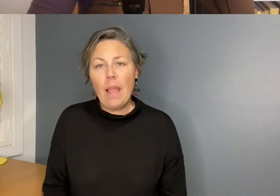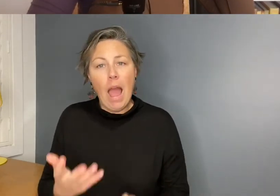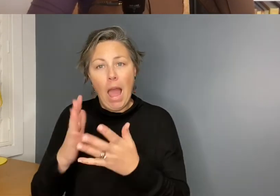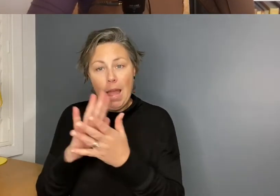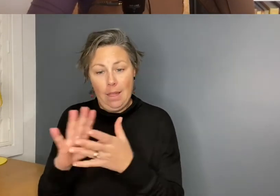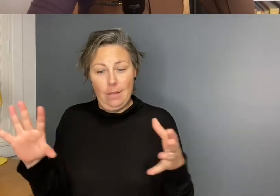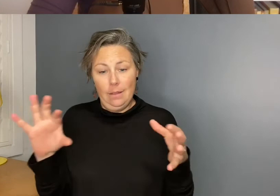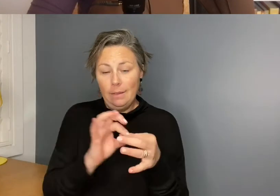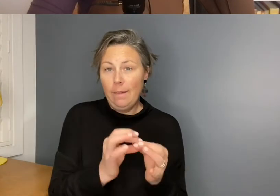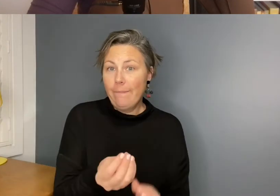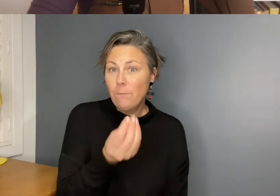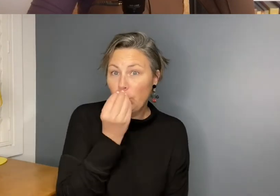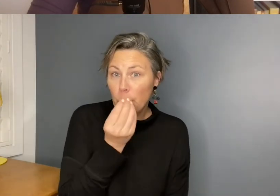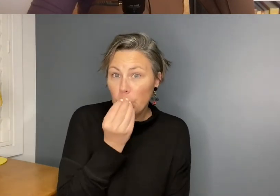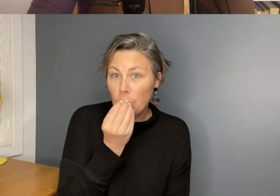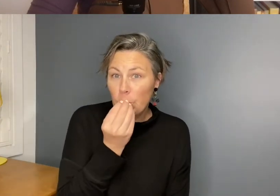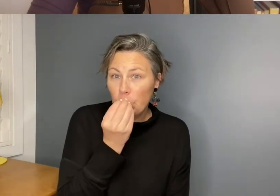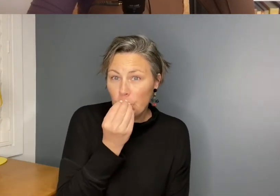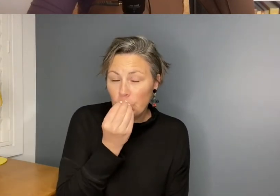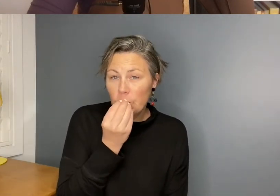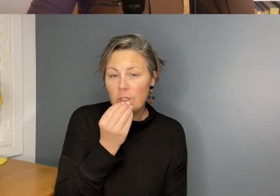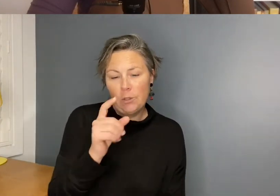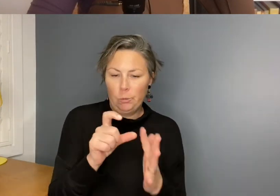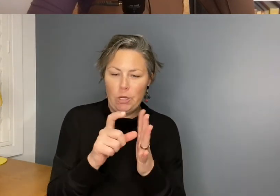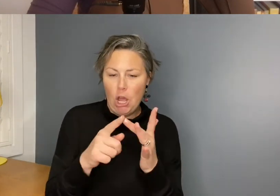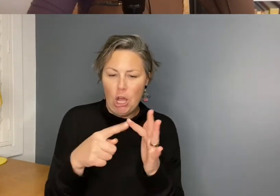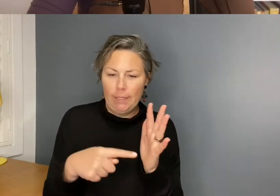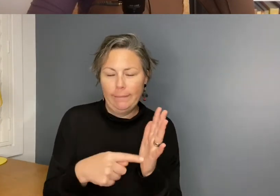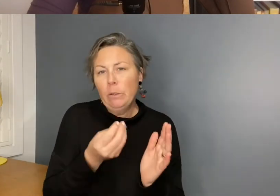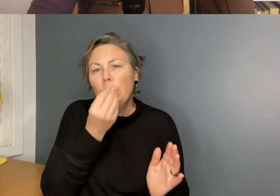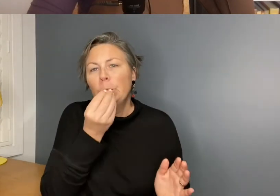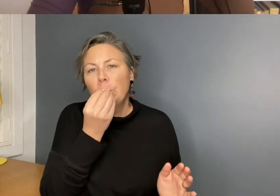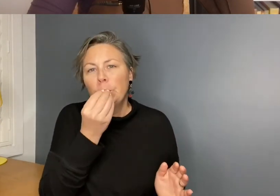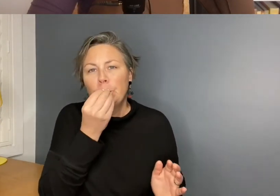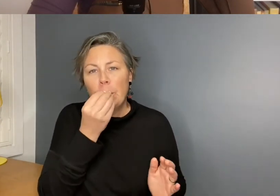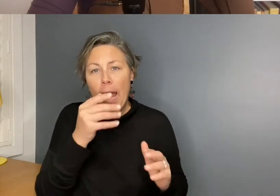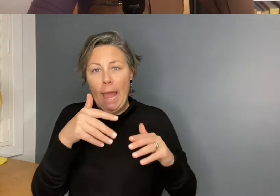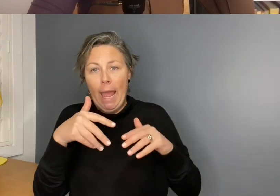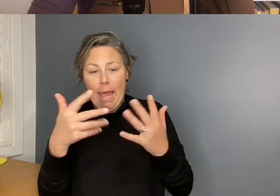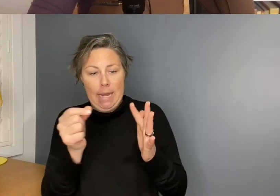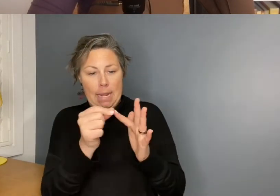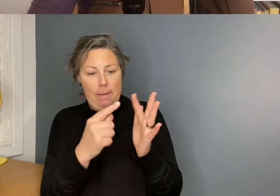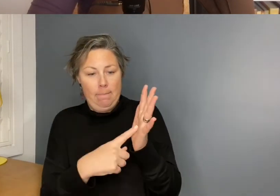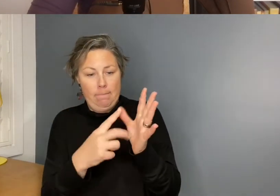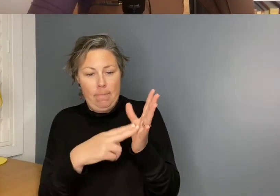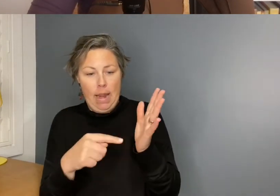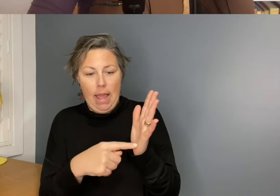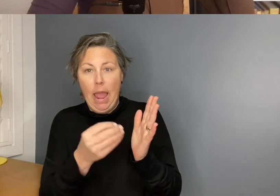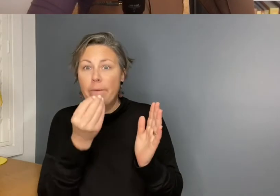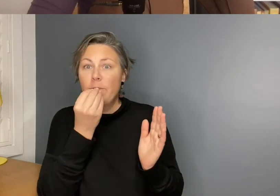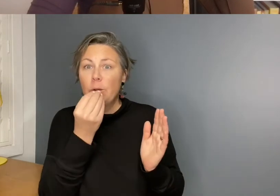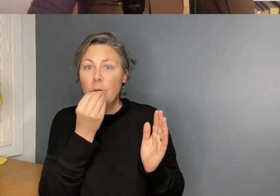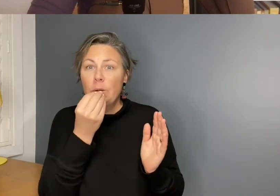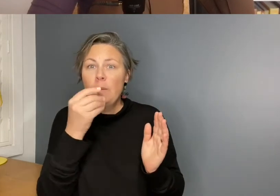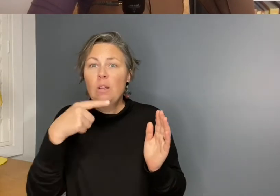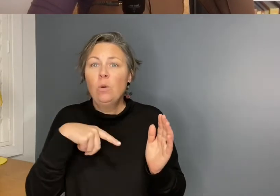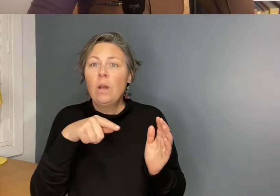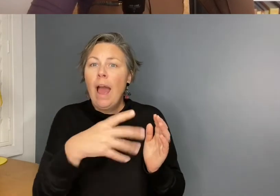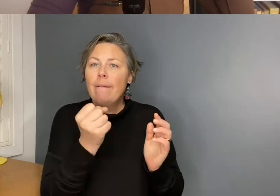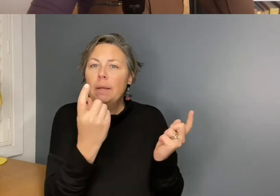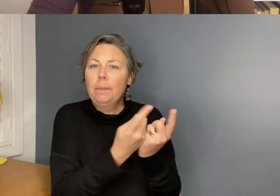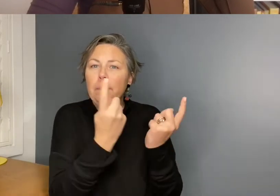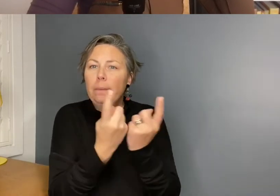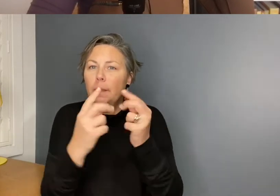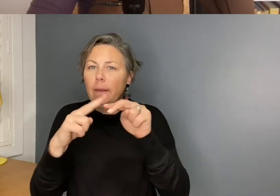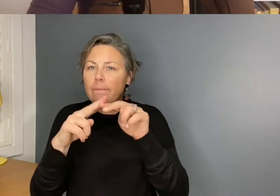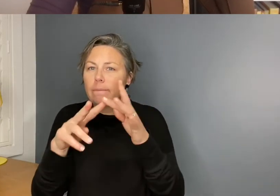that, and this, I just love thinking about this, all plant foods contain lots and lots of different kinds of fibers. Some of them